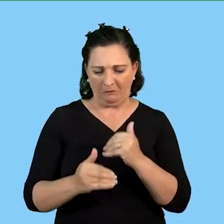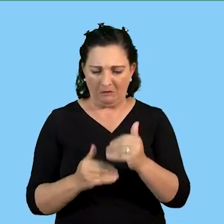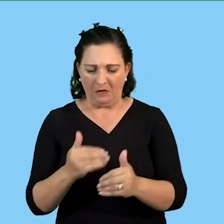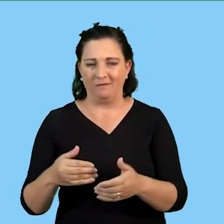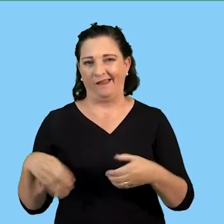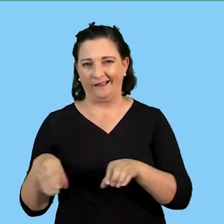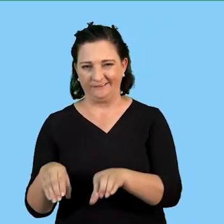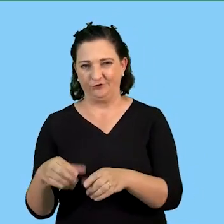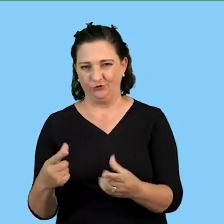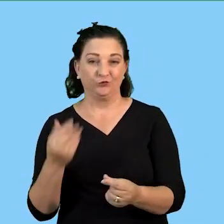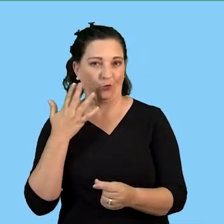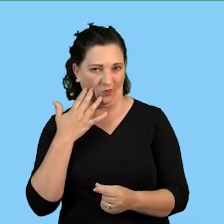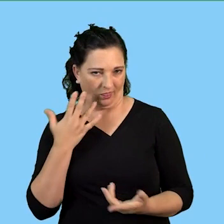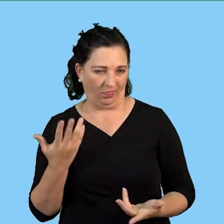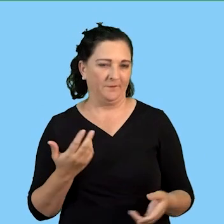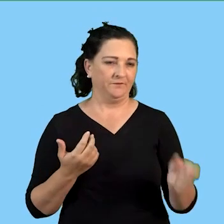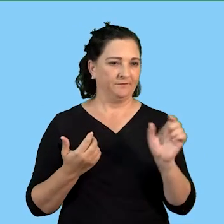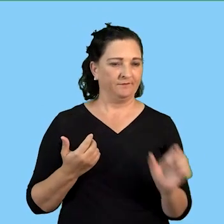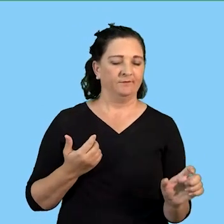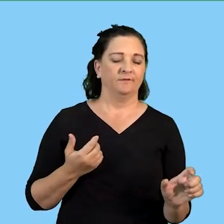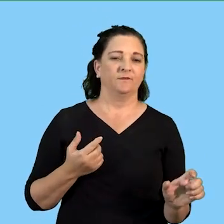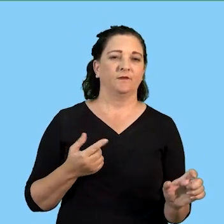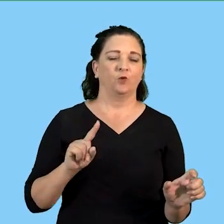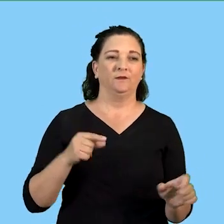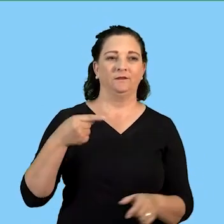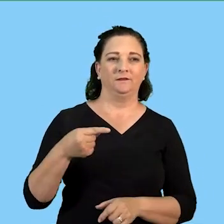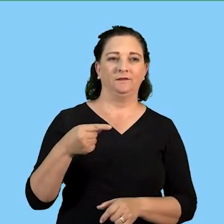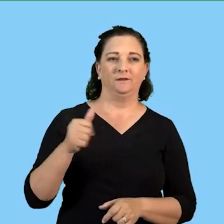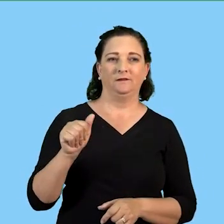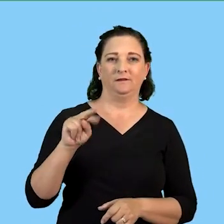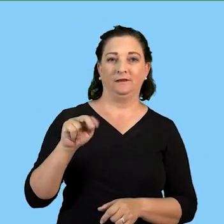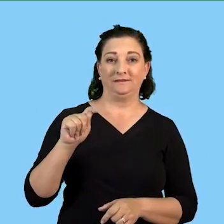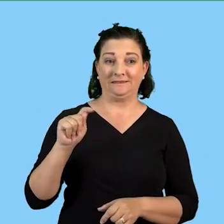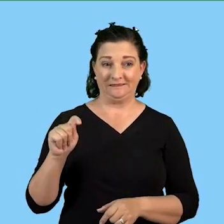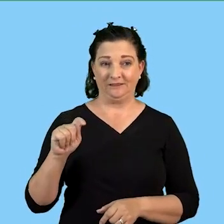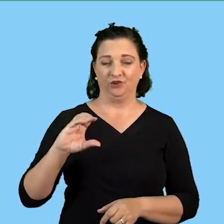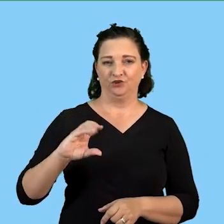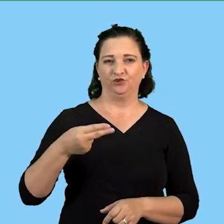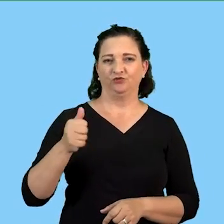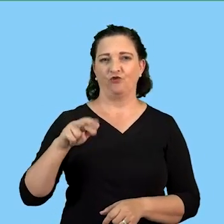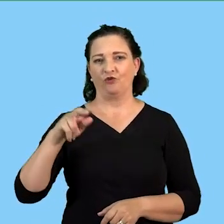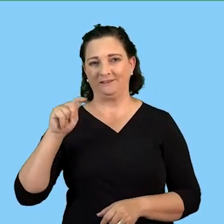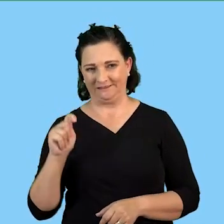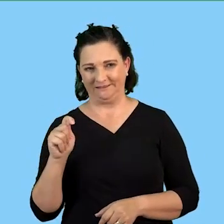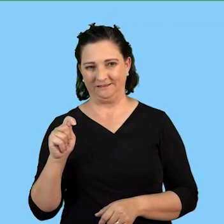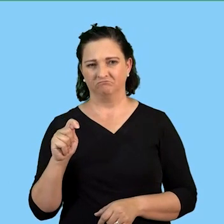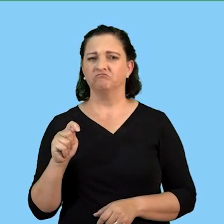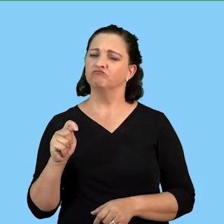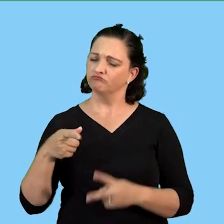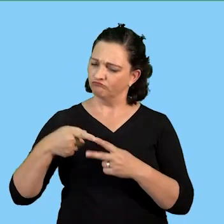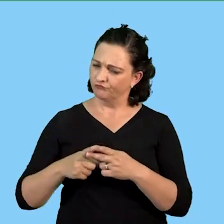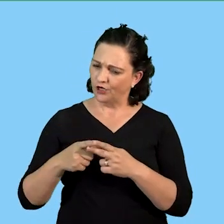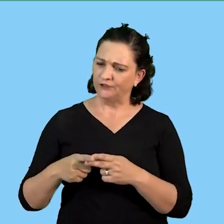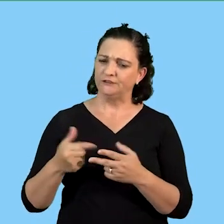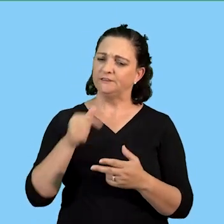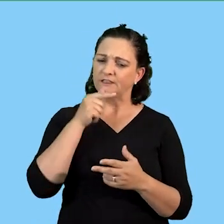indicates dates and sequence of activities. And lastly, we have our Gantt chart,